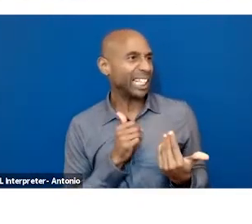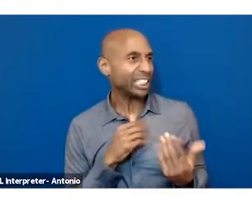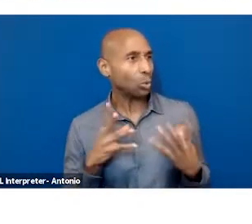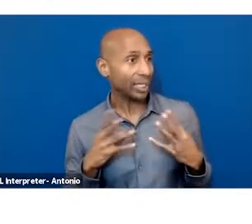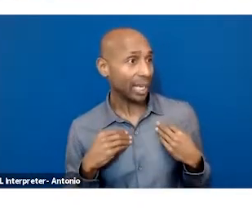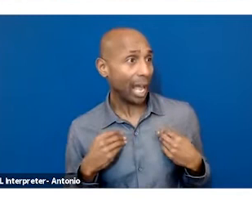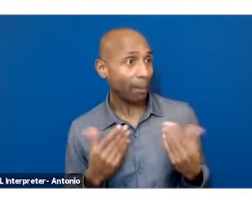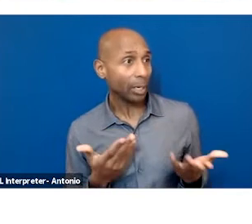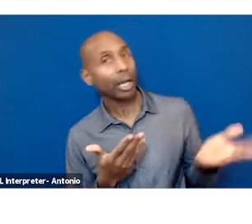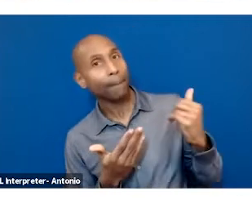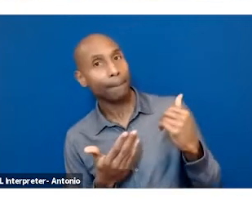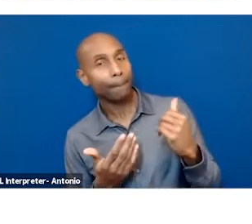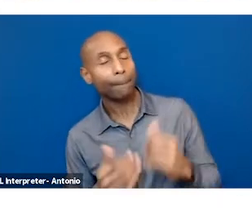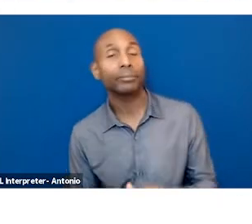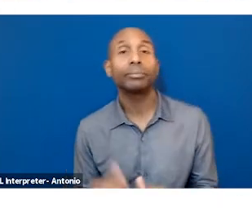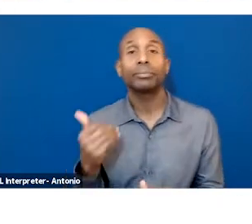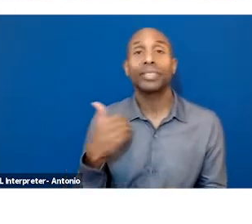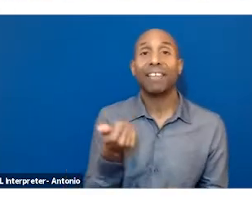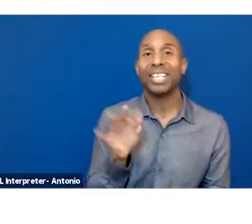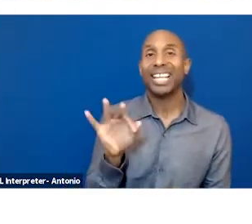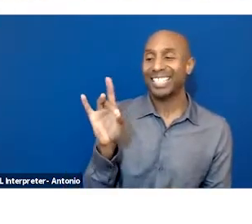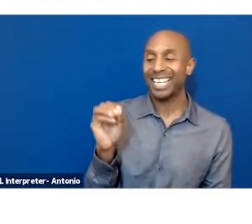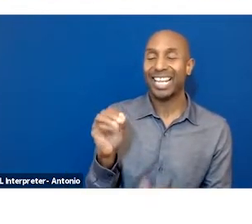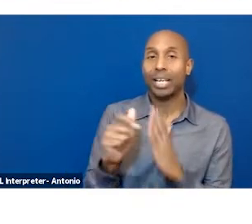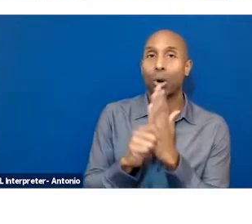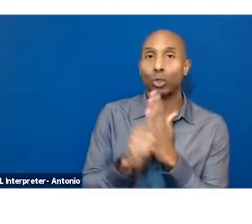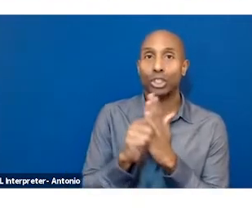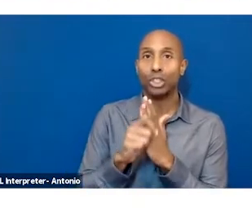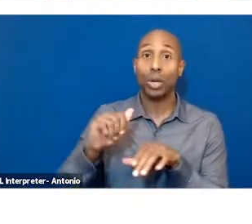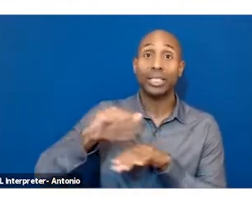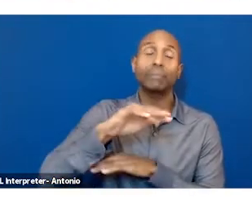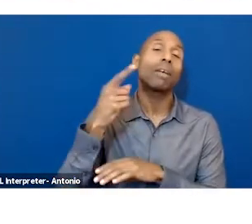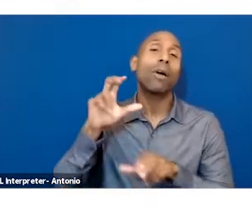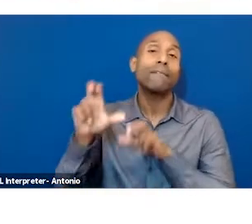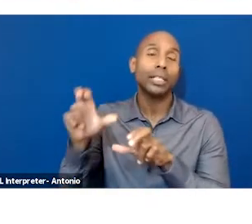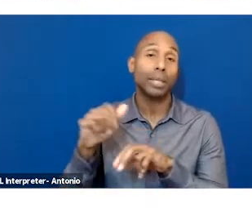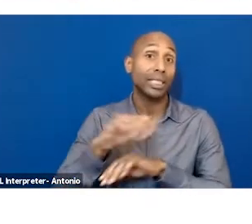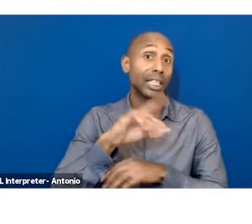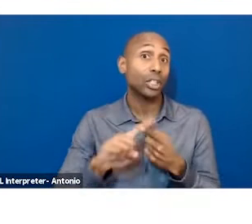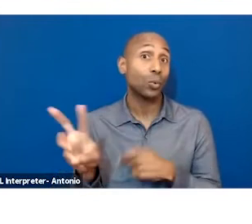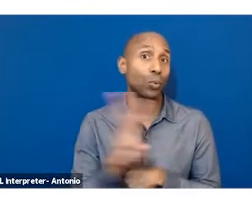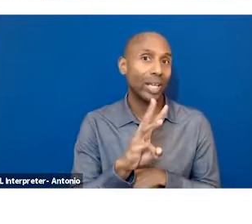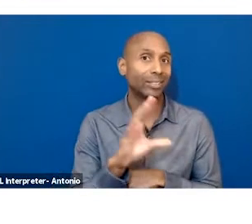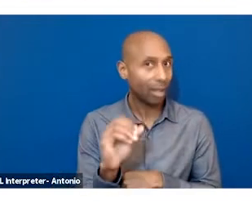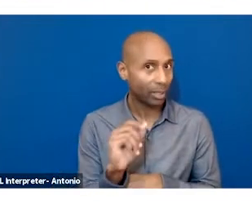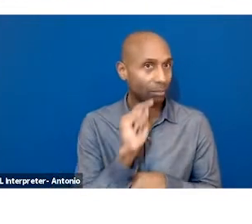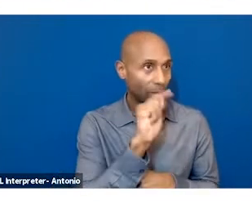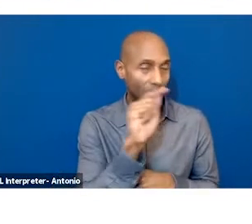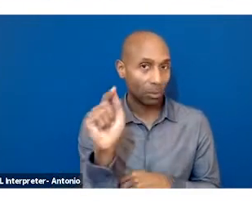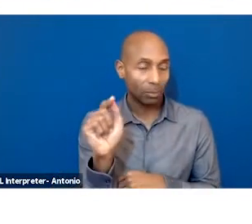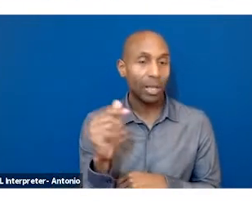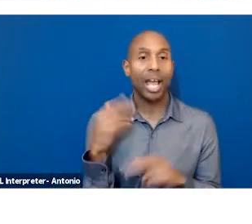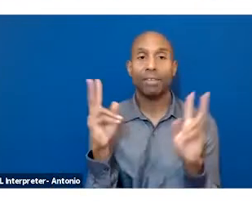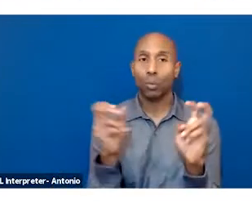investment brochure circulating in 1980 and sent to Western brands, this is just a quote